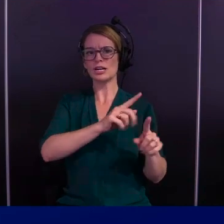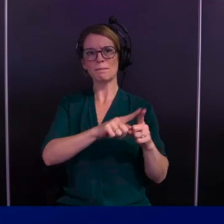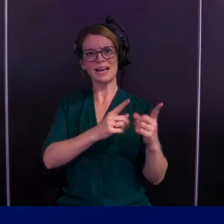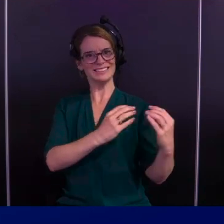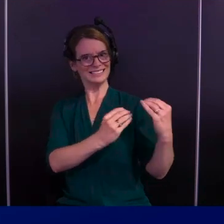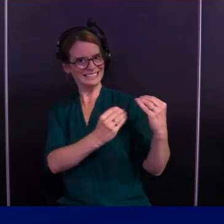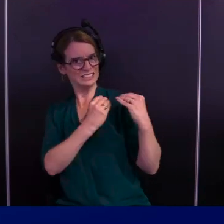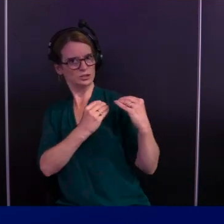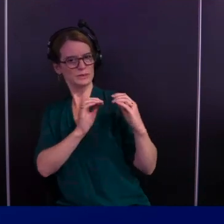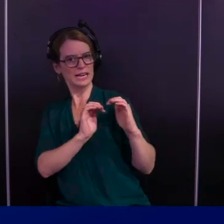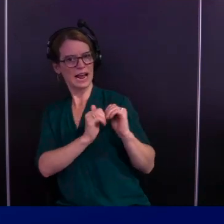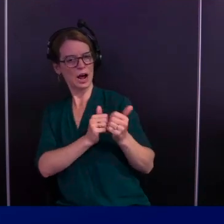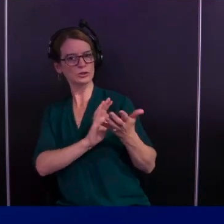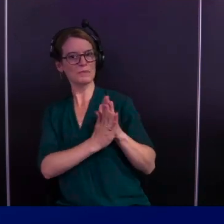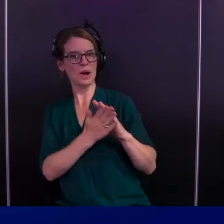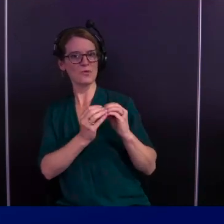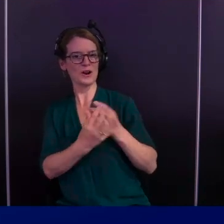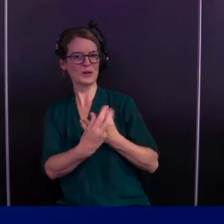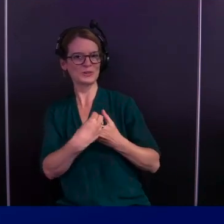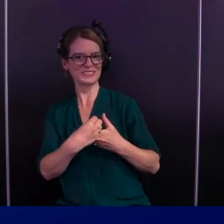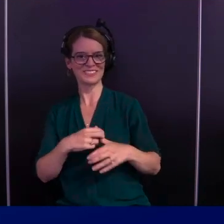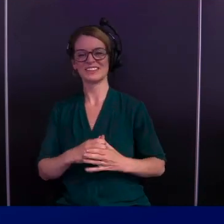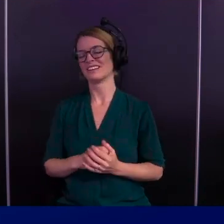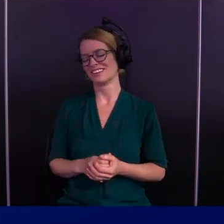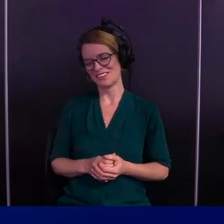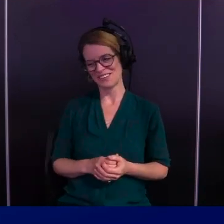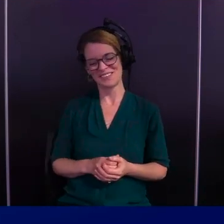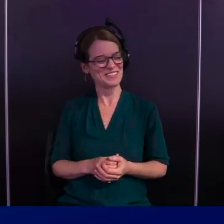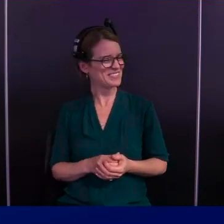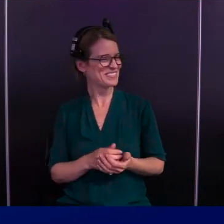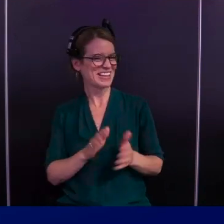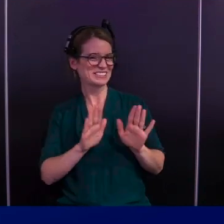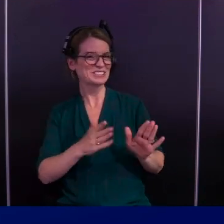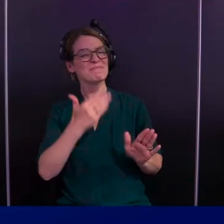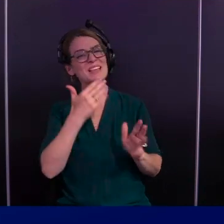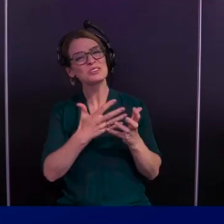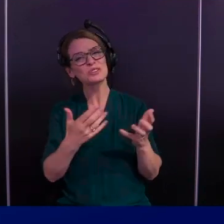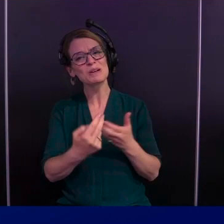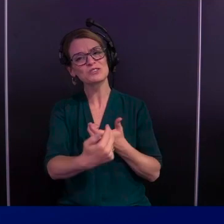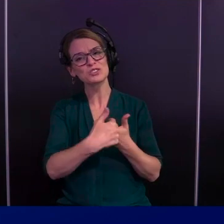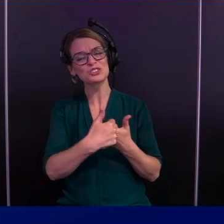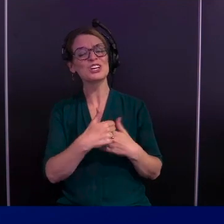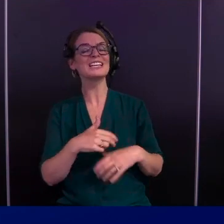That's so awesome. Yeah. Sarah, thank you for joining for this episode. Thank you so much. Sarah Currey